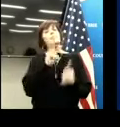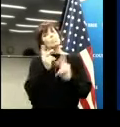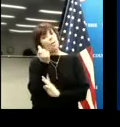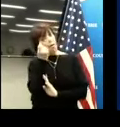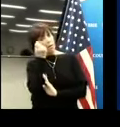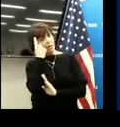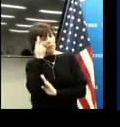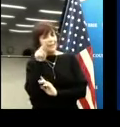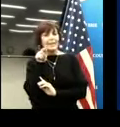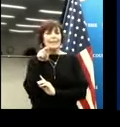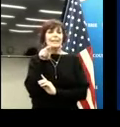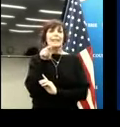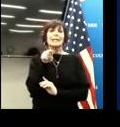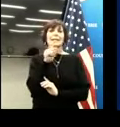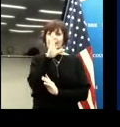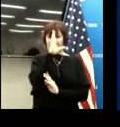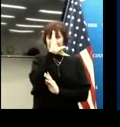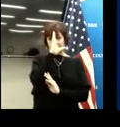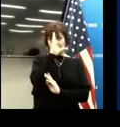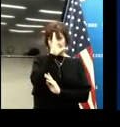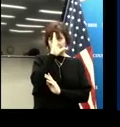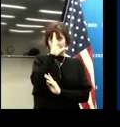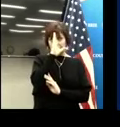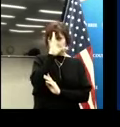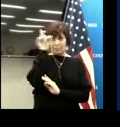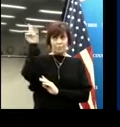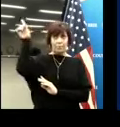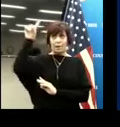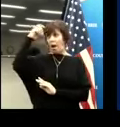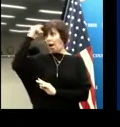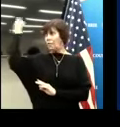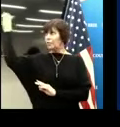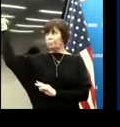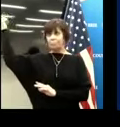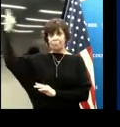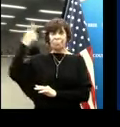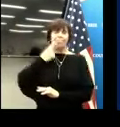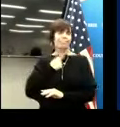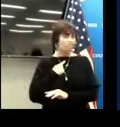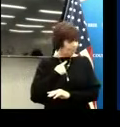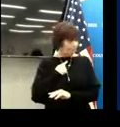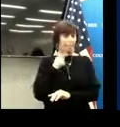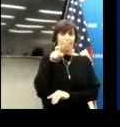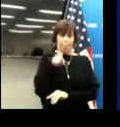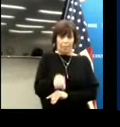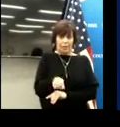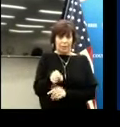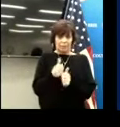understand this is directly from Governor Cuomo's Executive Order